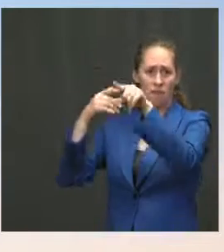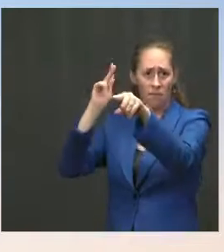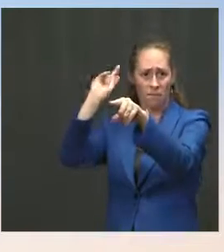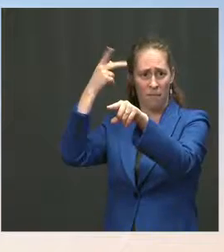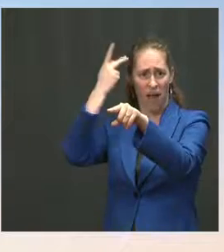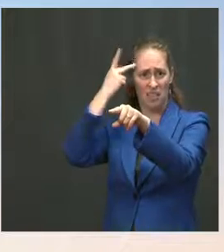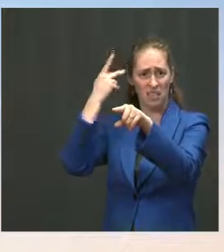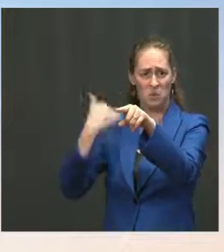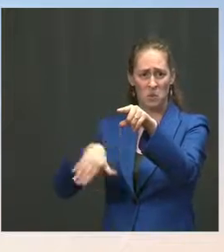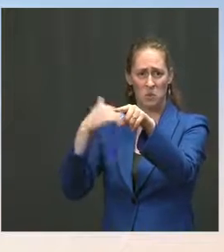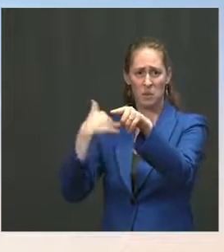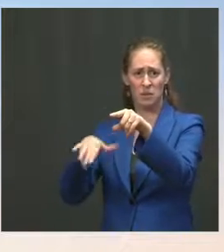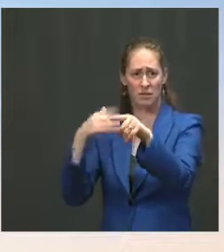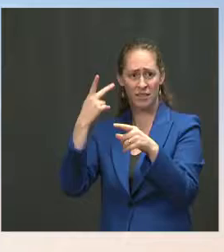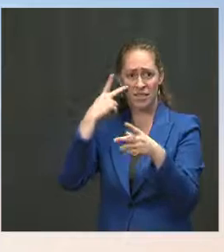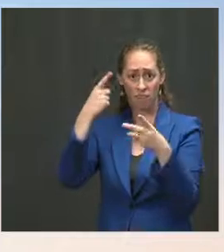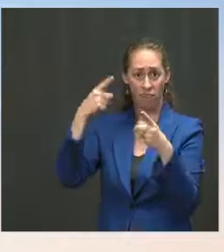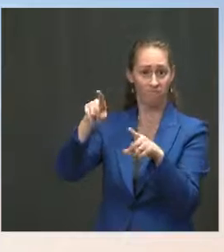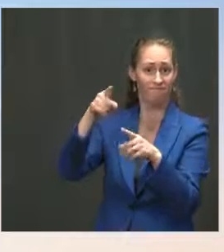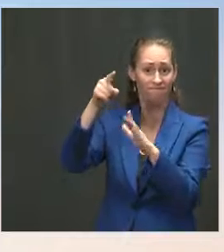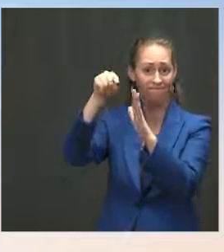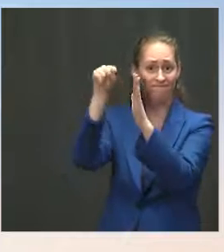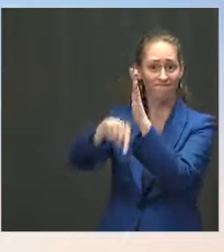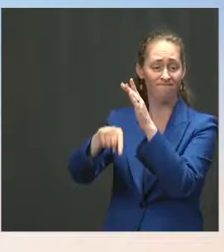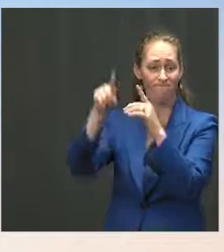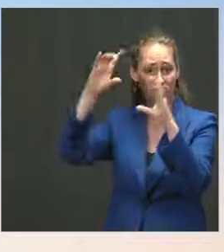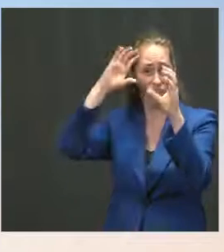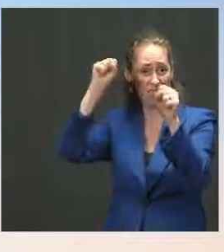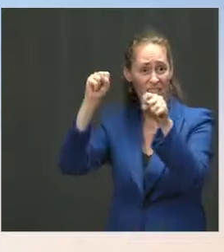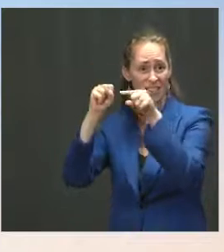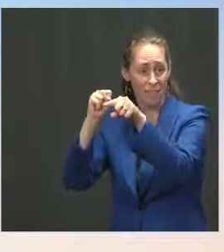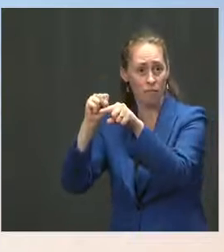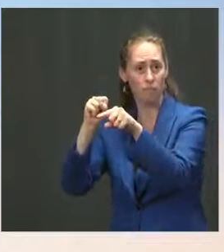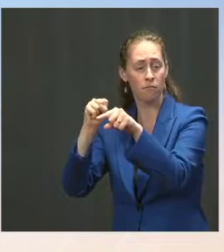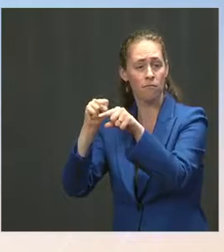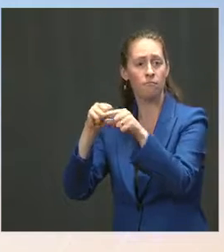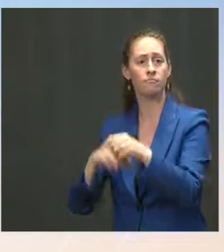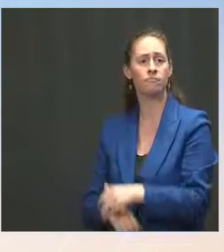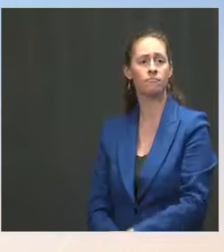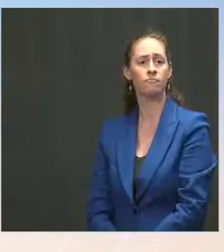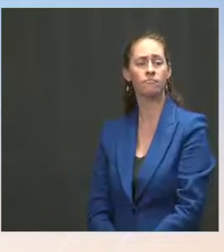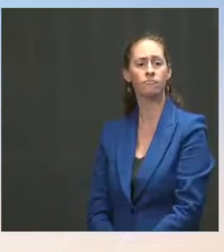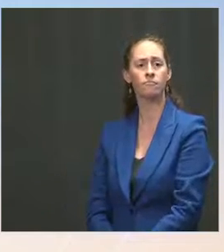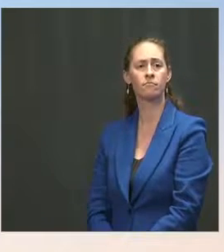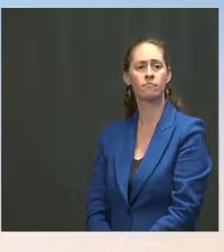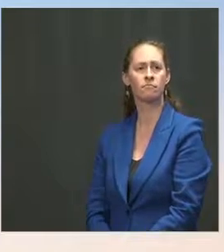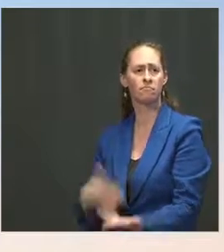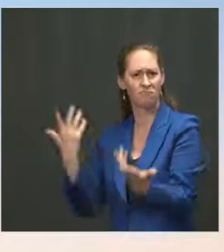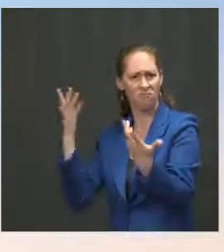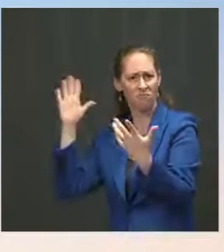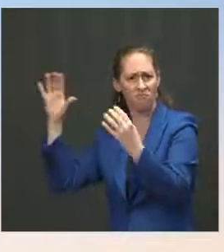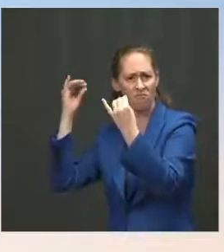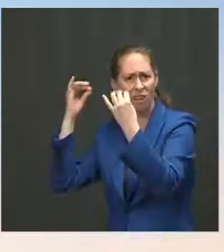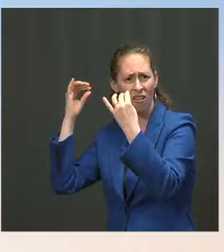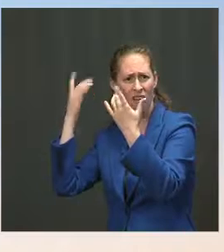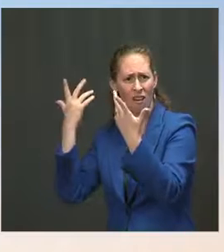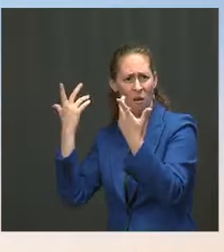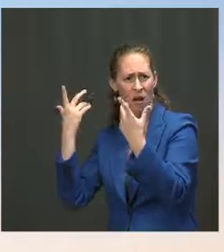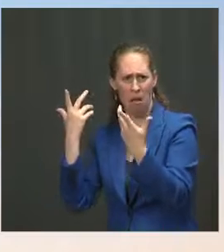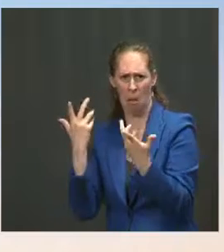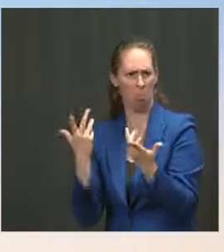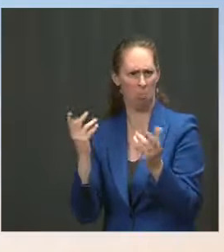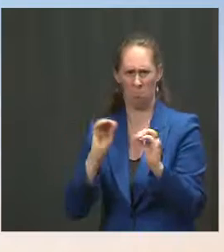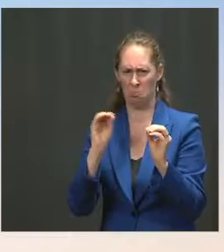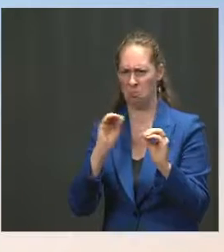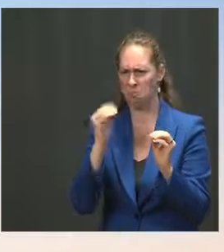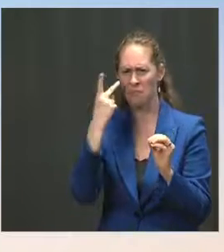the president responded, and how does he plan to respond? I'm not sure we've seen that letter. I'm